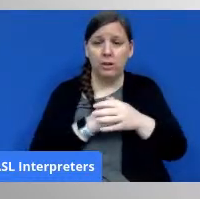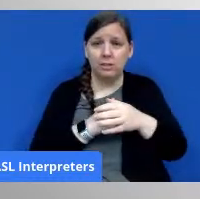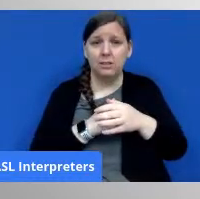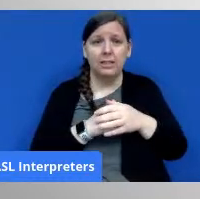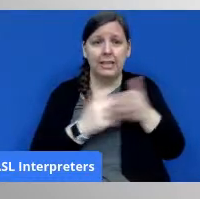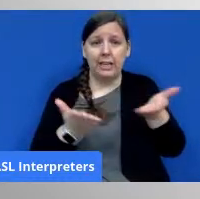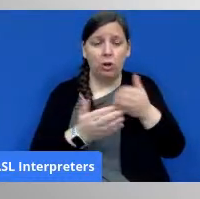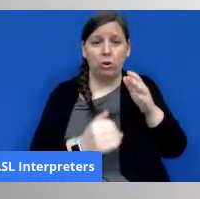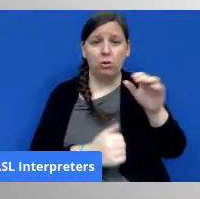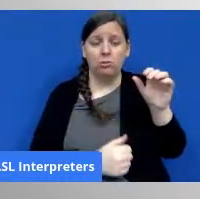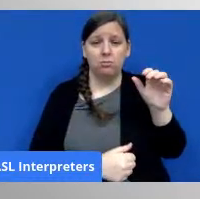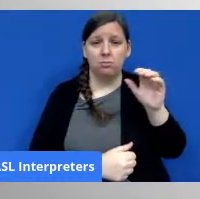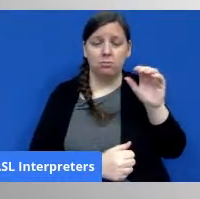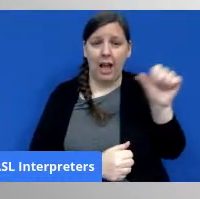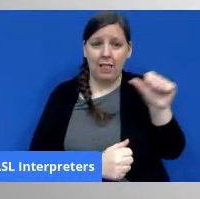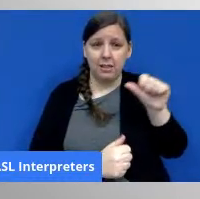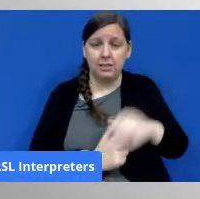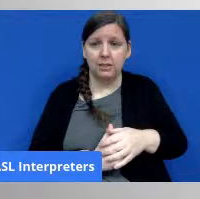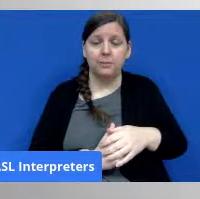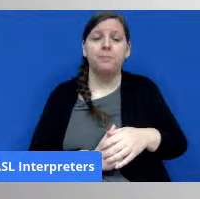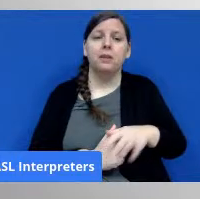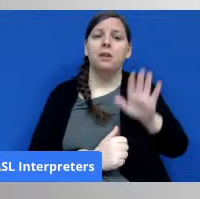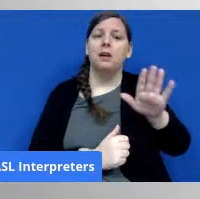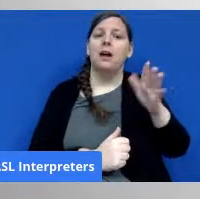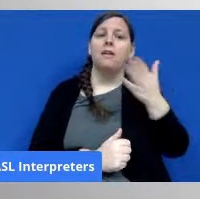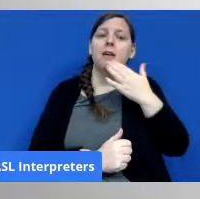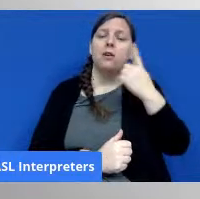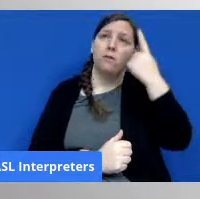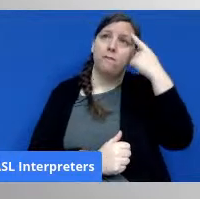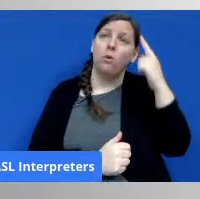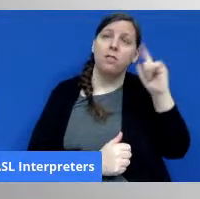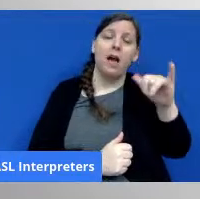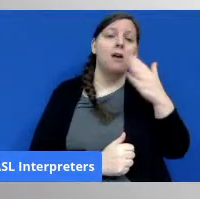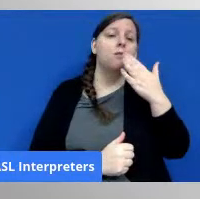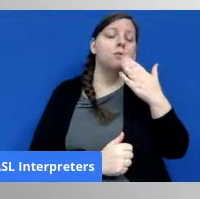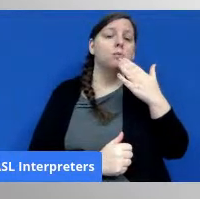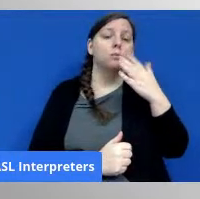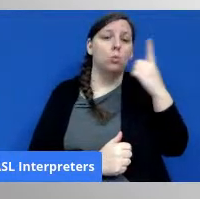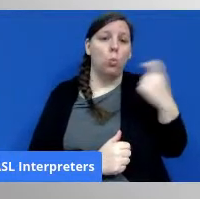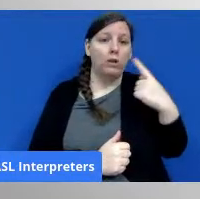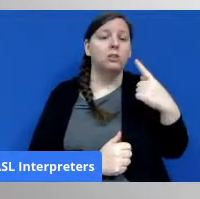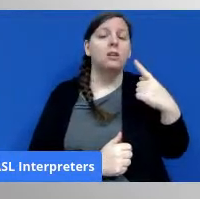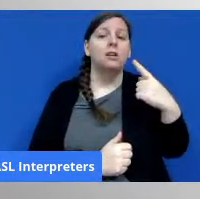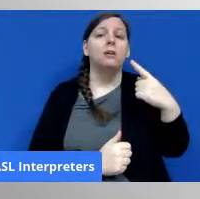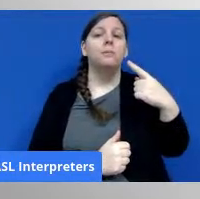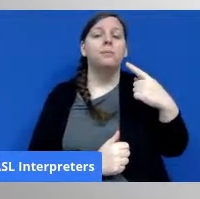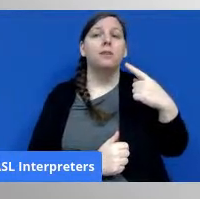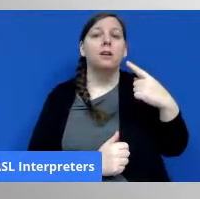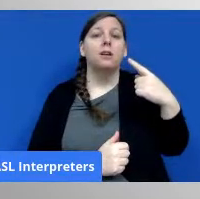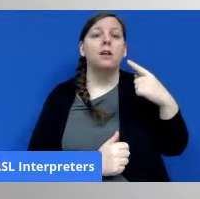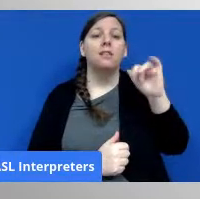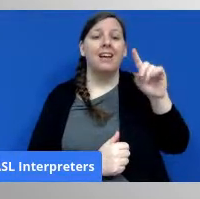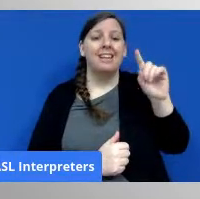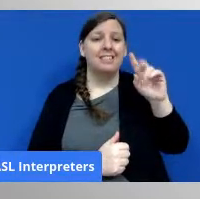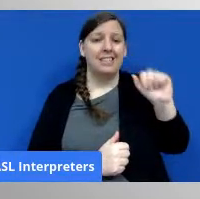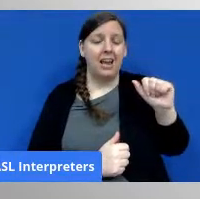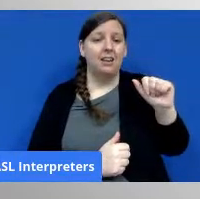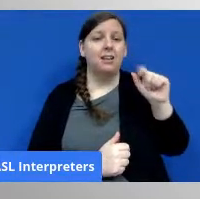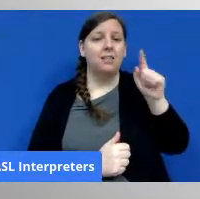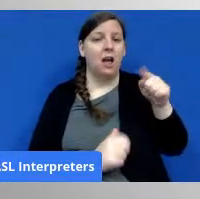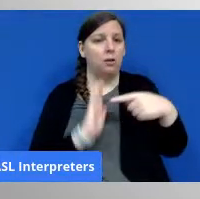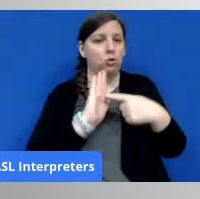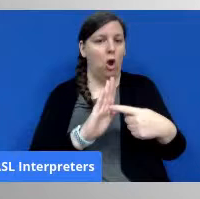and that question. I think first I want to clarify that the data I presented in terms of cost and availability of slots was